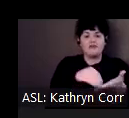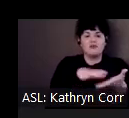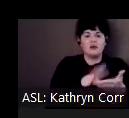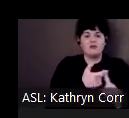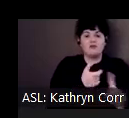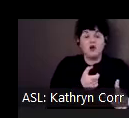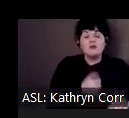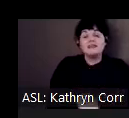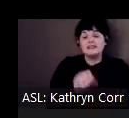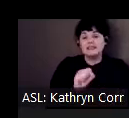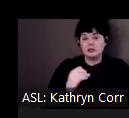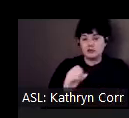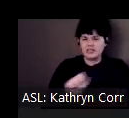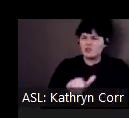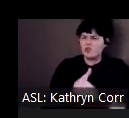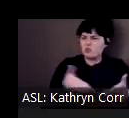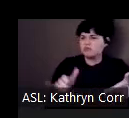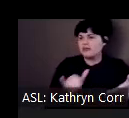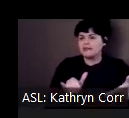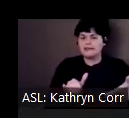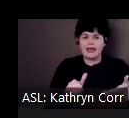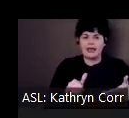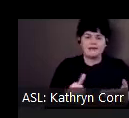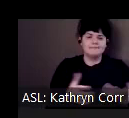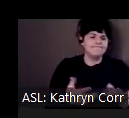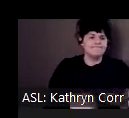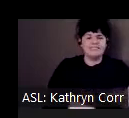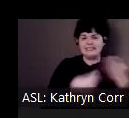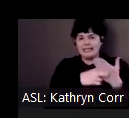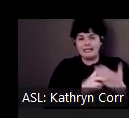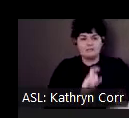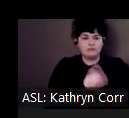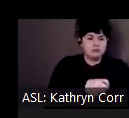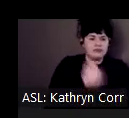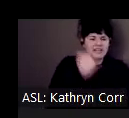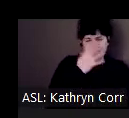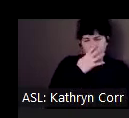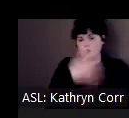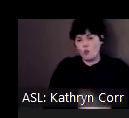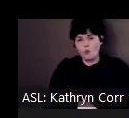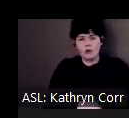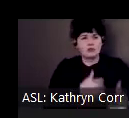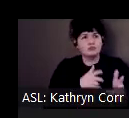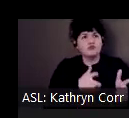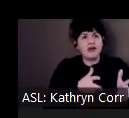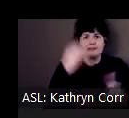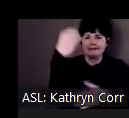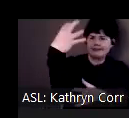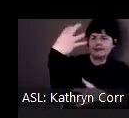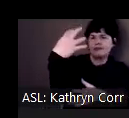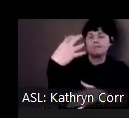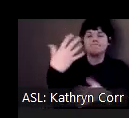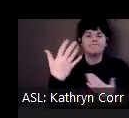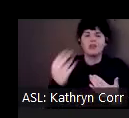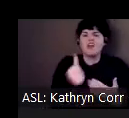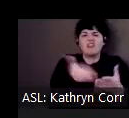tickets, violating a traffic signal, and other traffic offenses just will